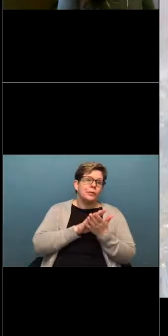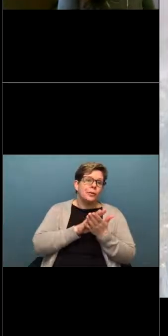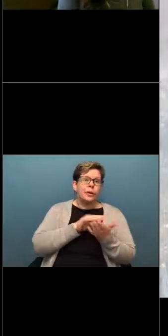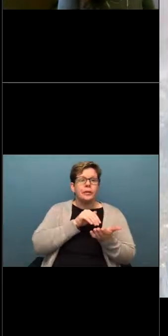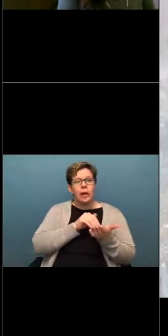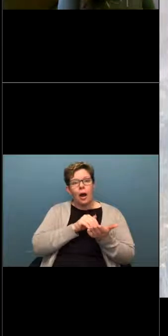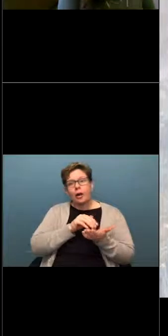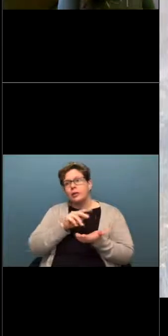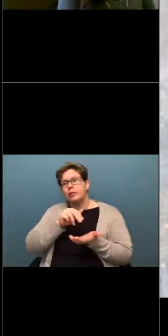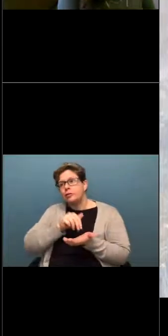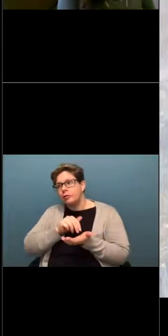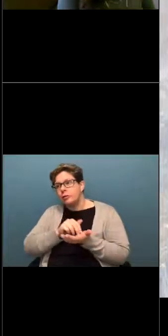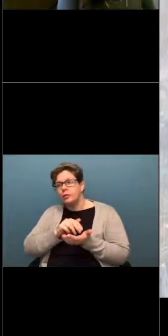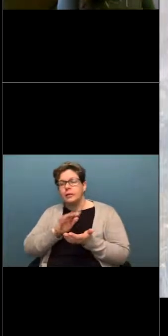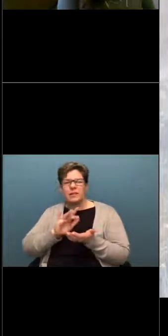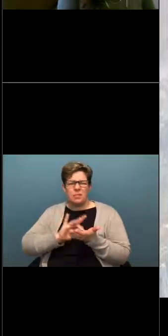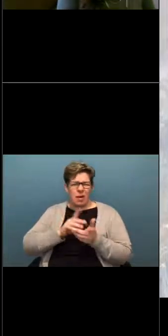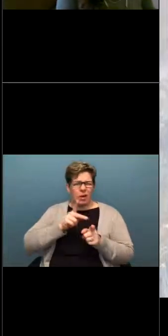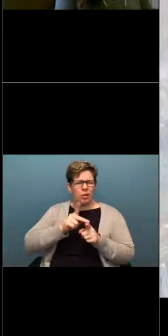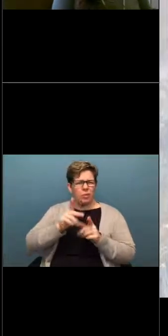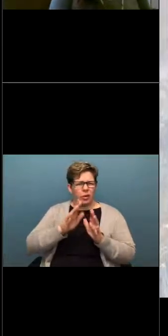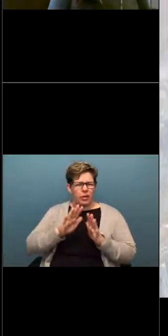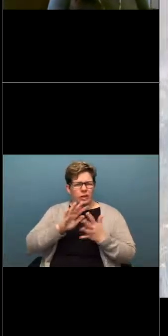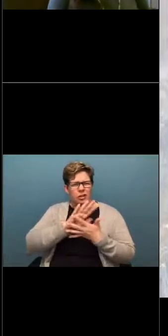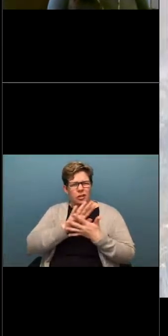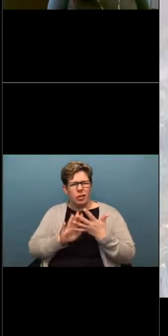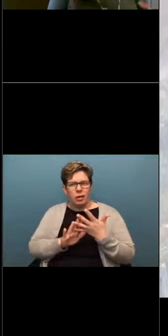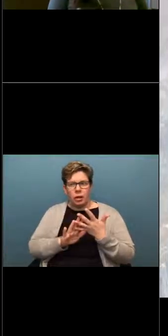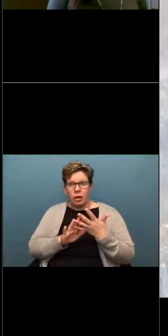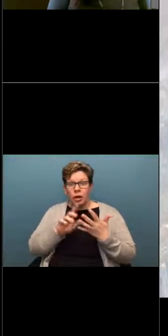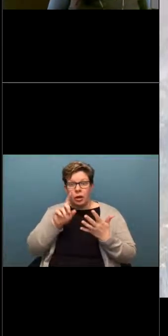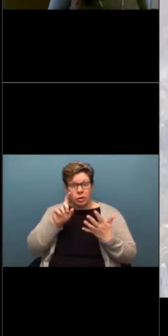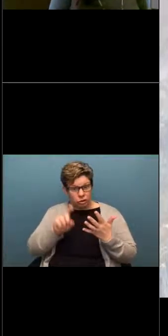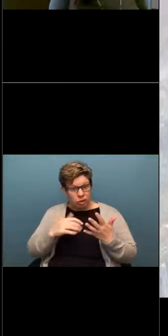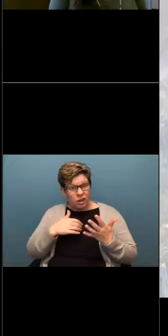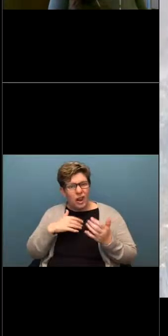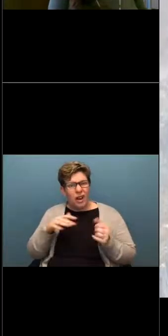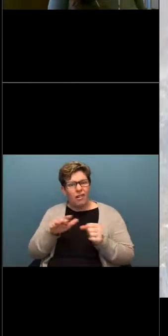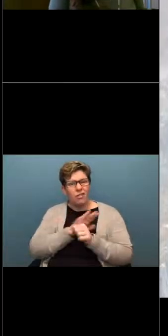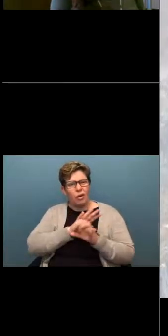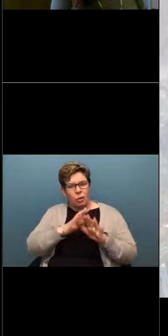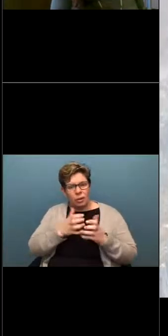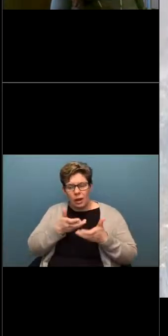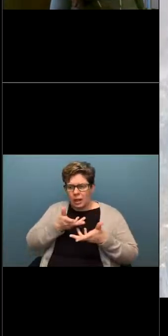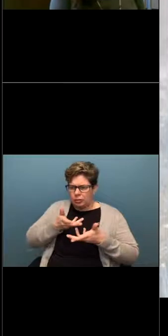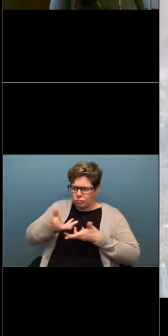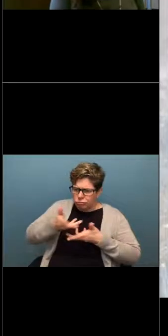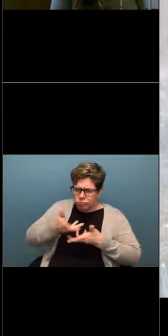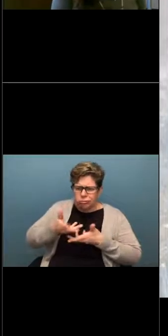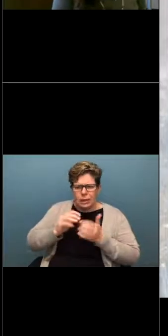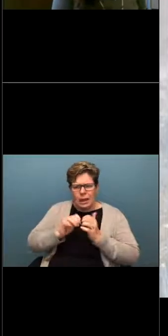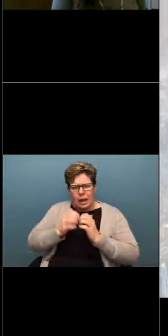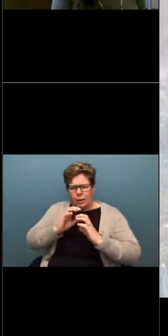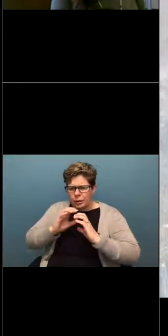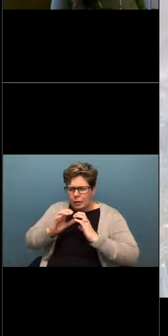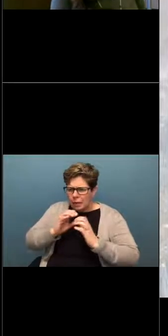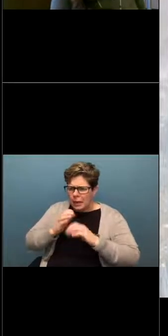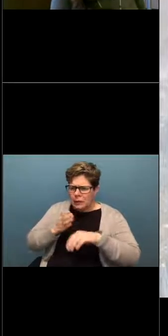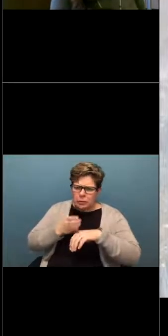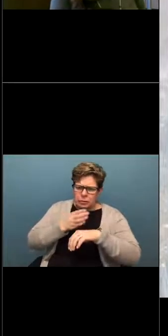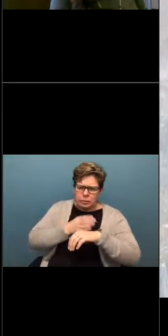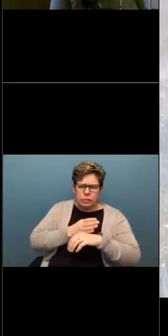medical professionals that there would be entire classes and semesters dedicated to good